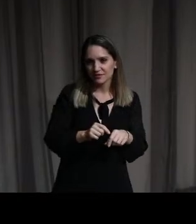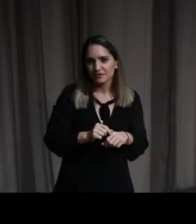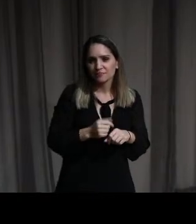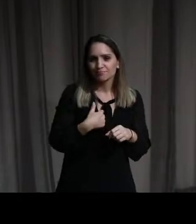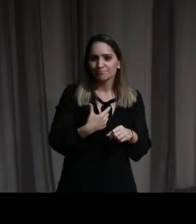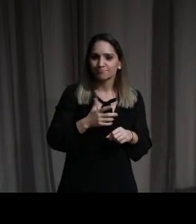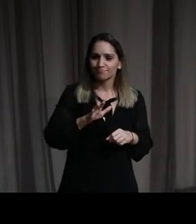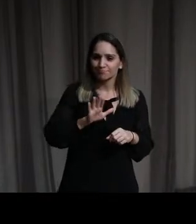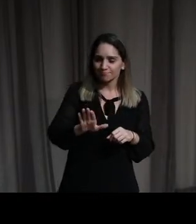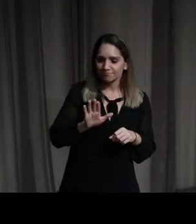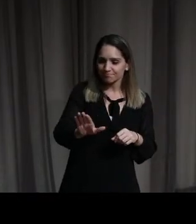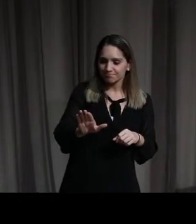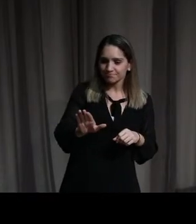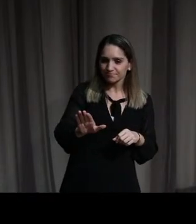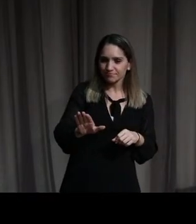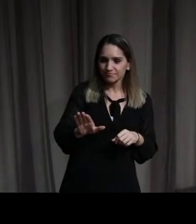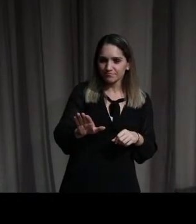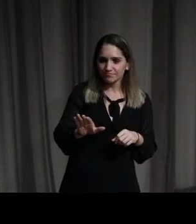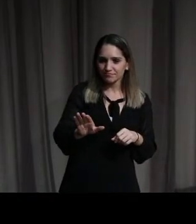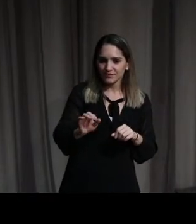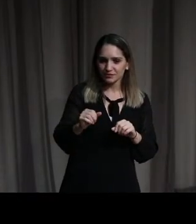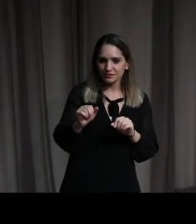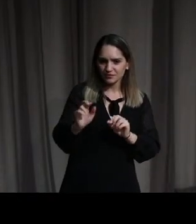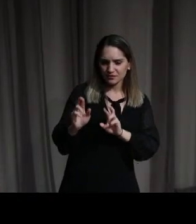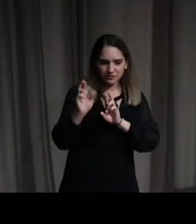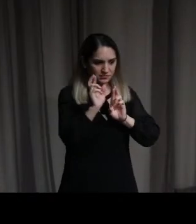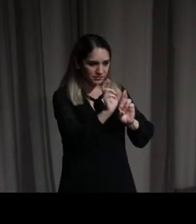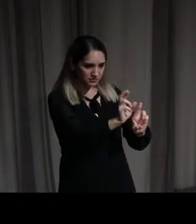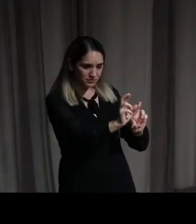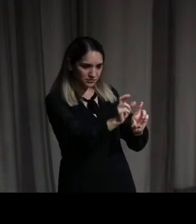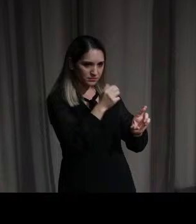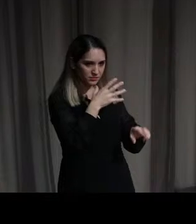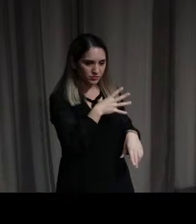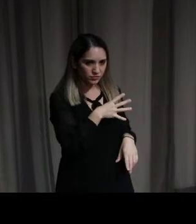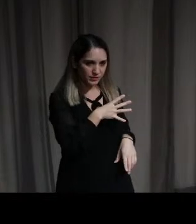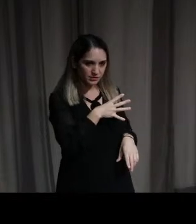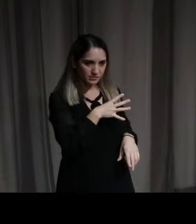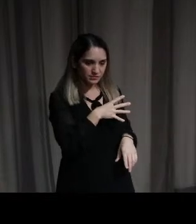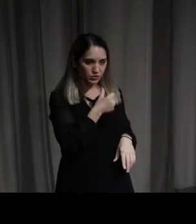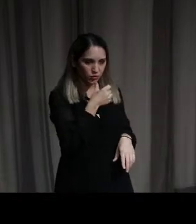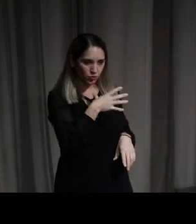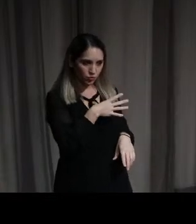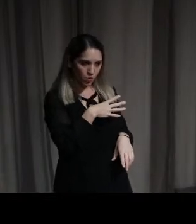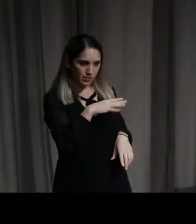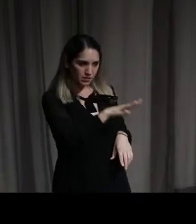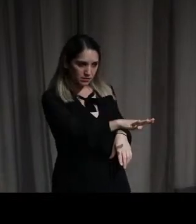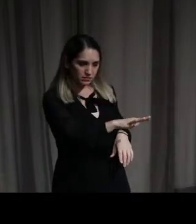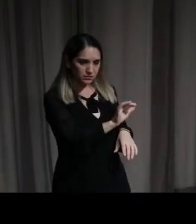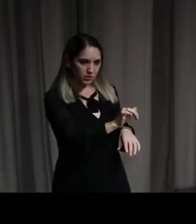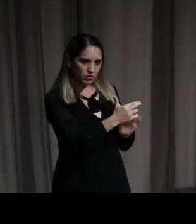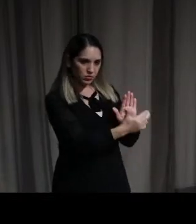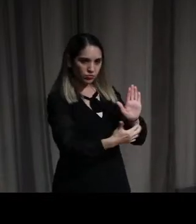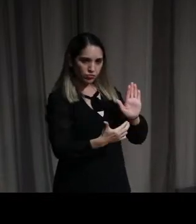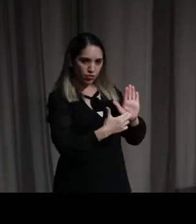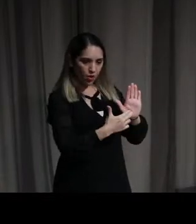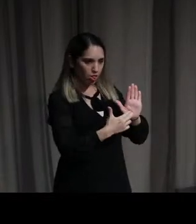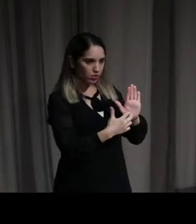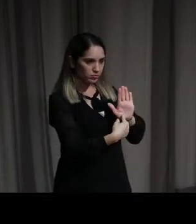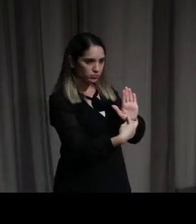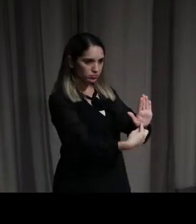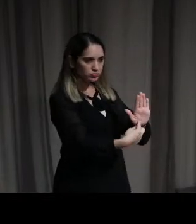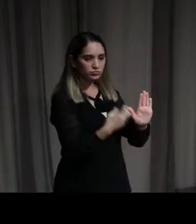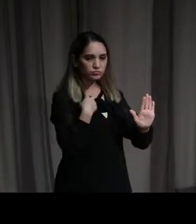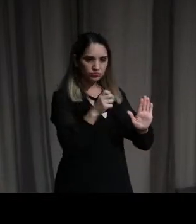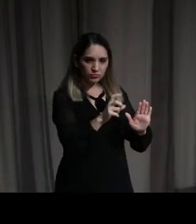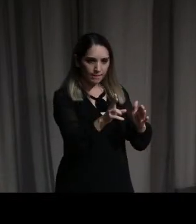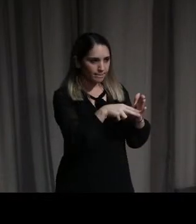his credit, the respect for the woman and the fact that the woman plays such a significant role in his